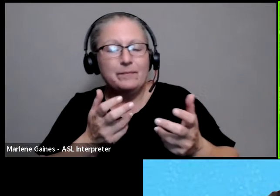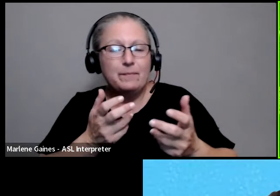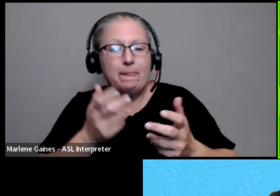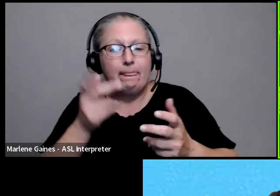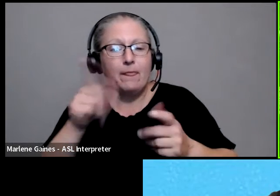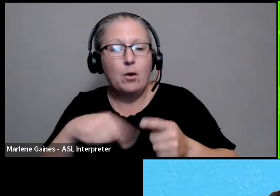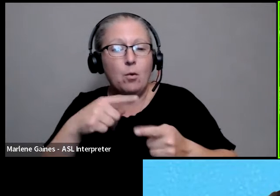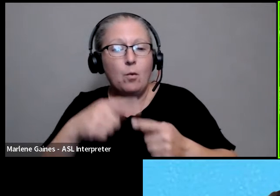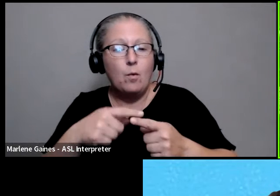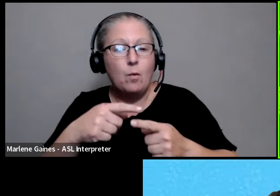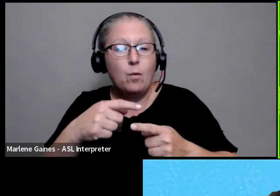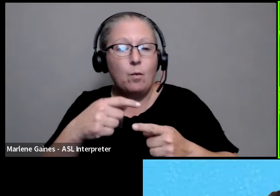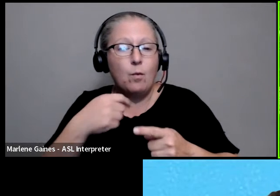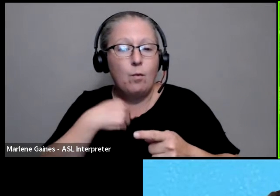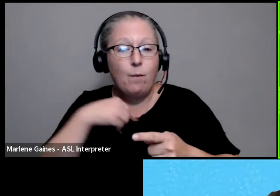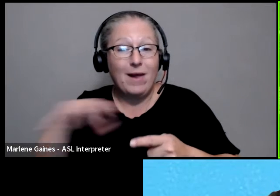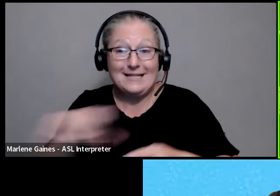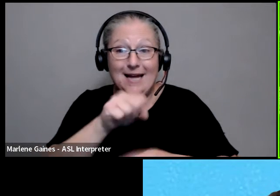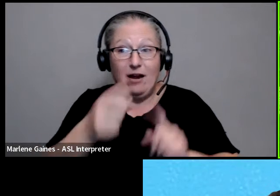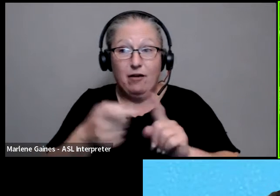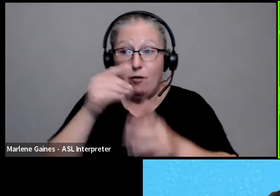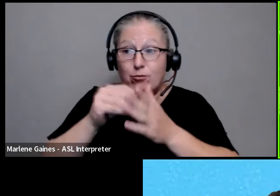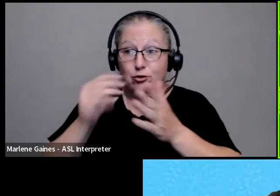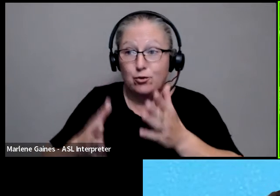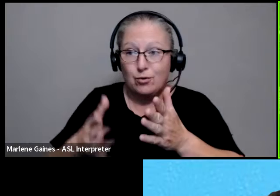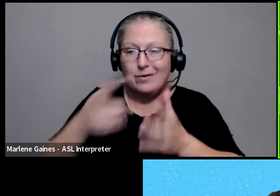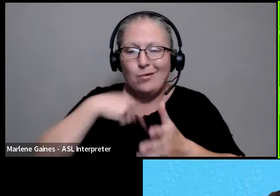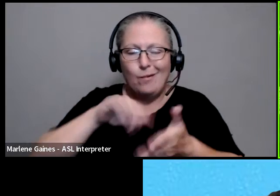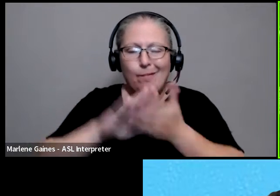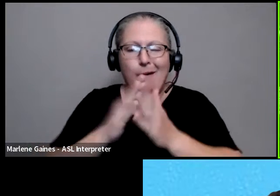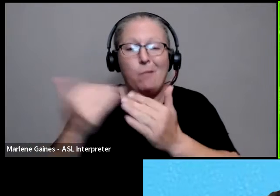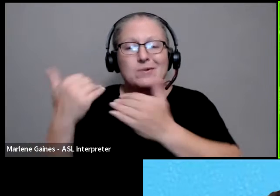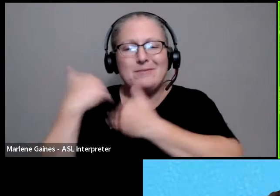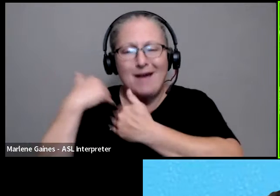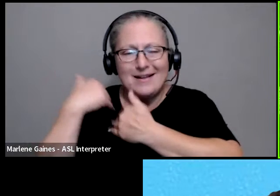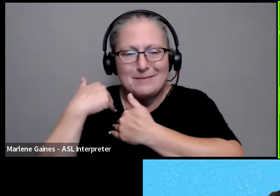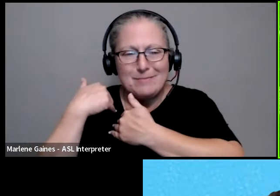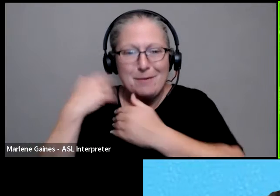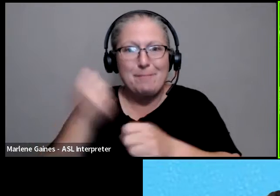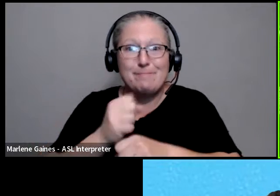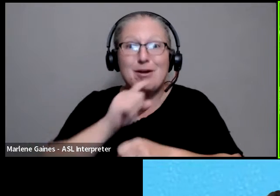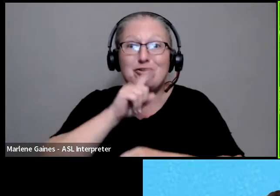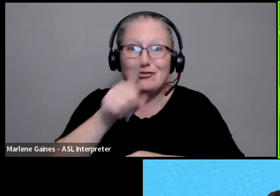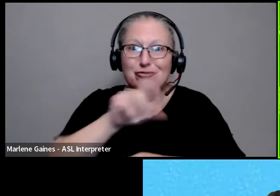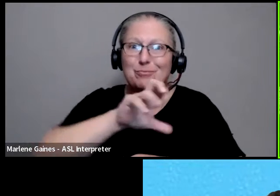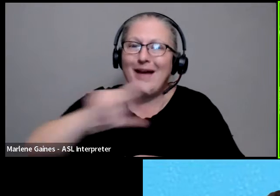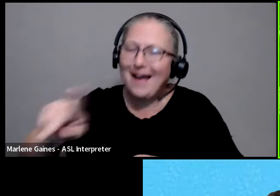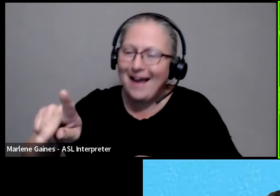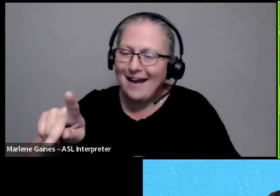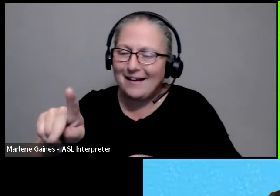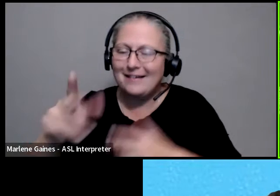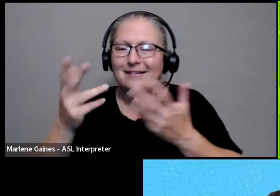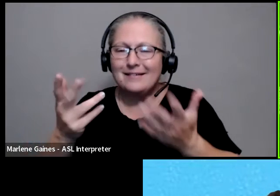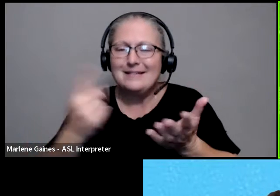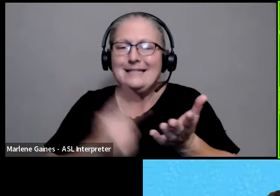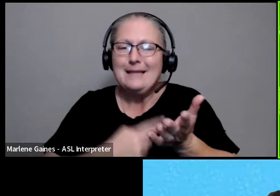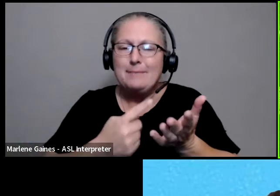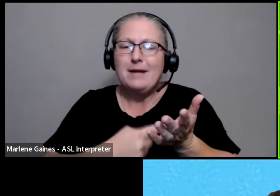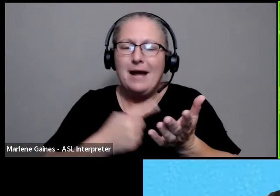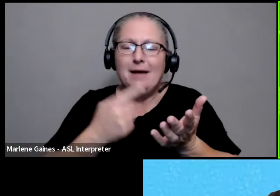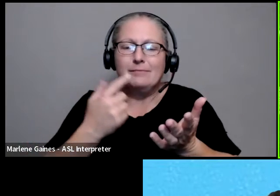When we take things from students, we also become responsible for making sure they get returned. And